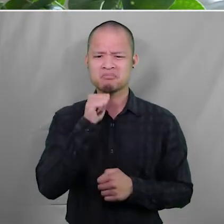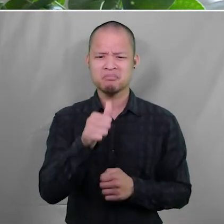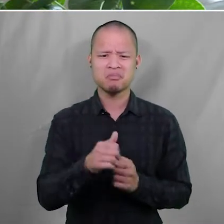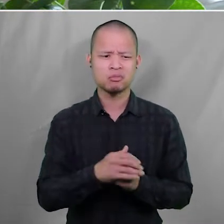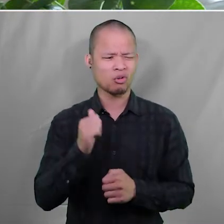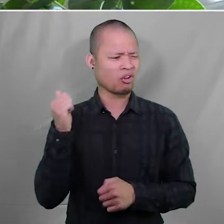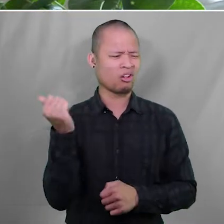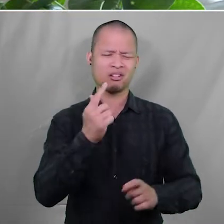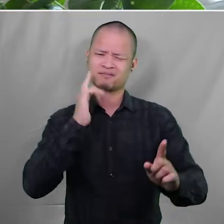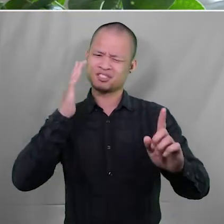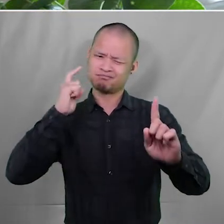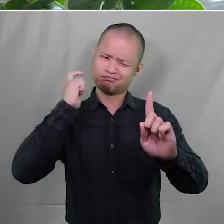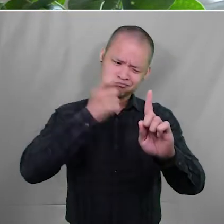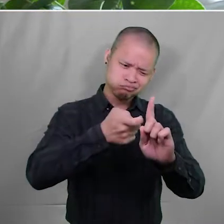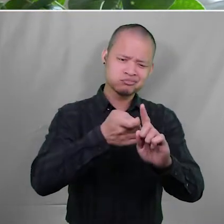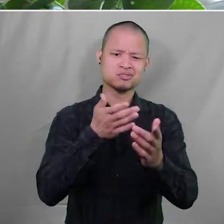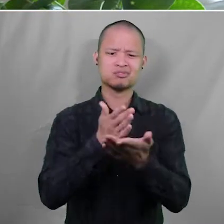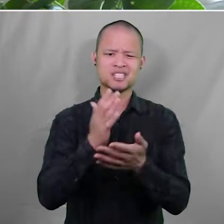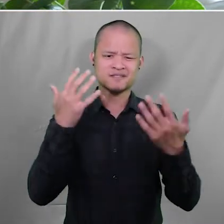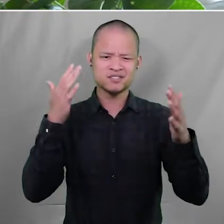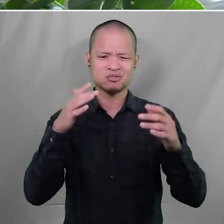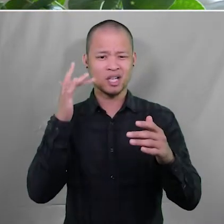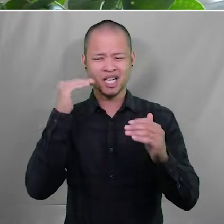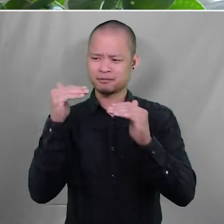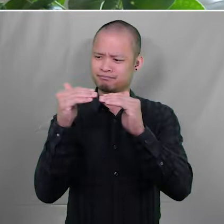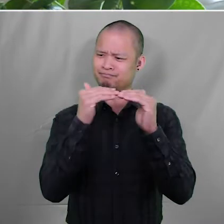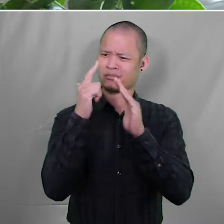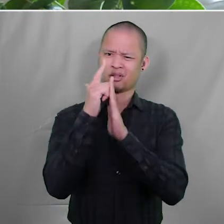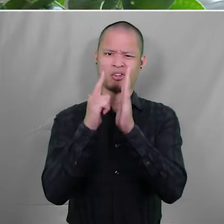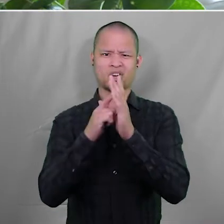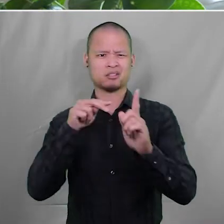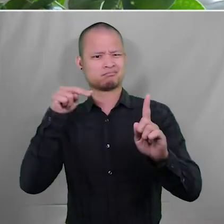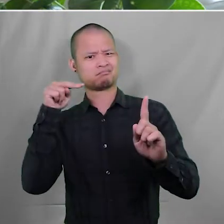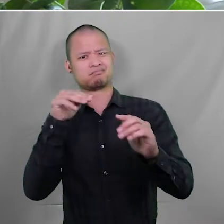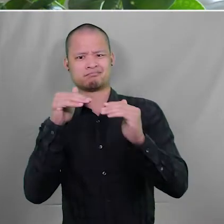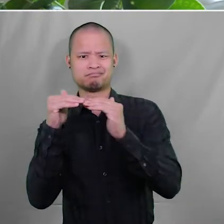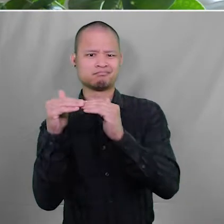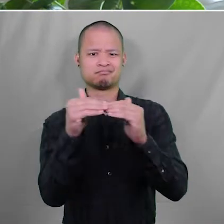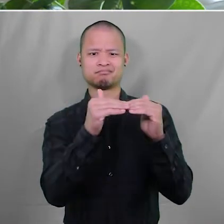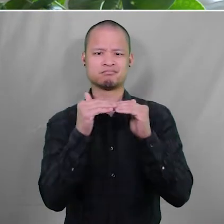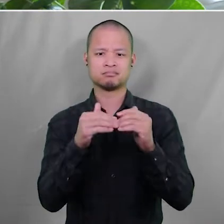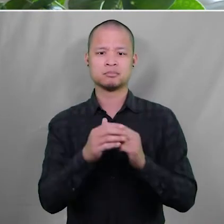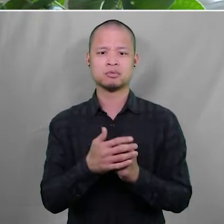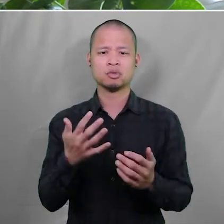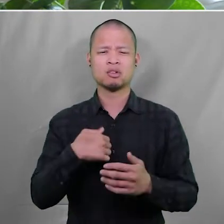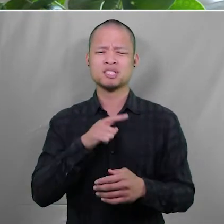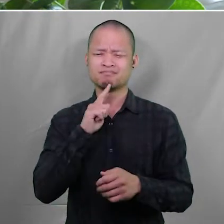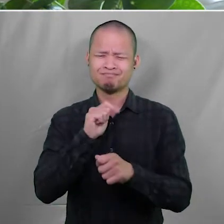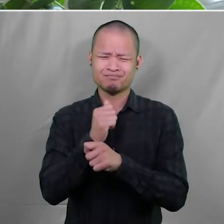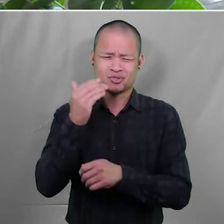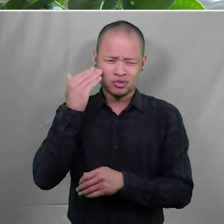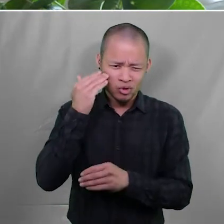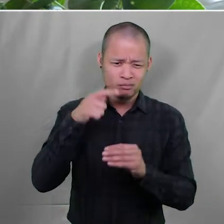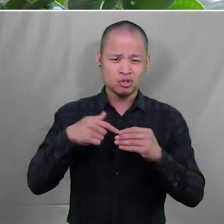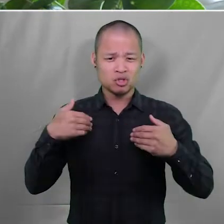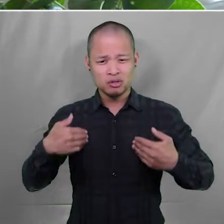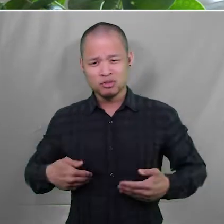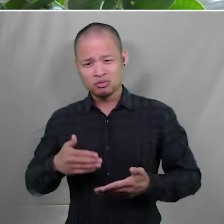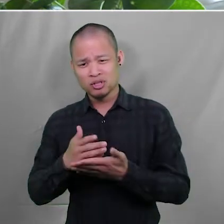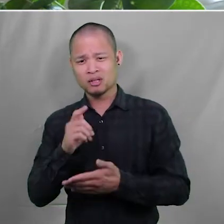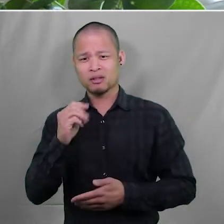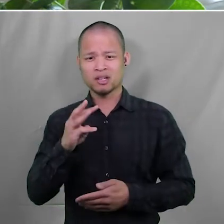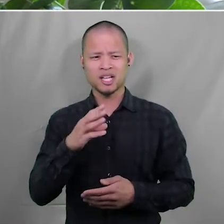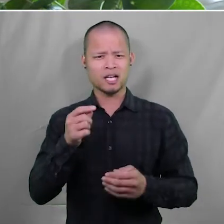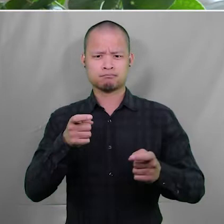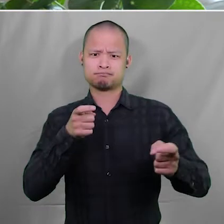are all granted these rights under the eyes of the law. And so what do we really know about the human rights law that governs